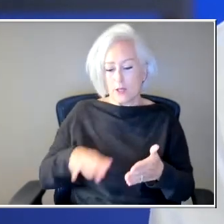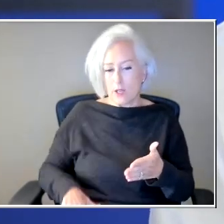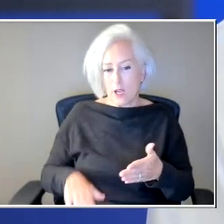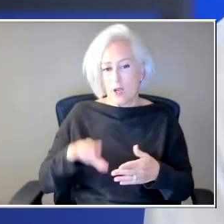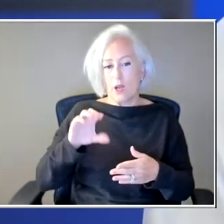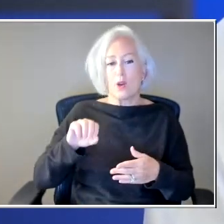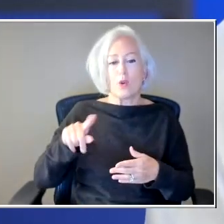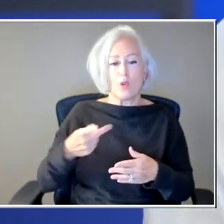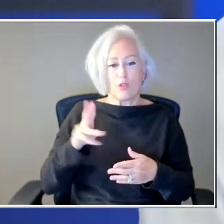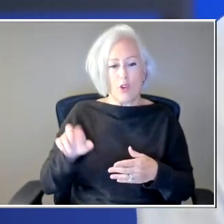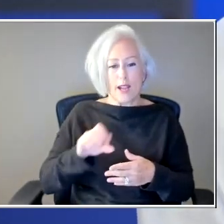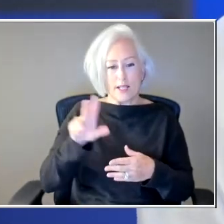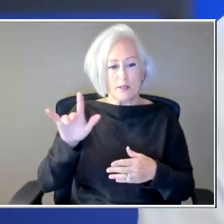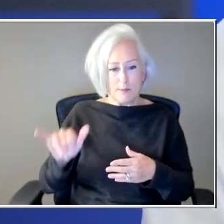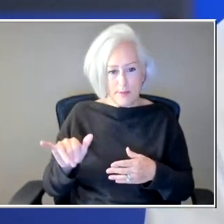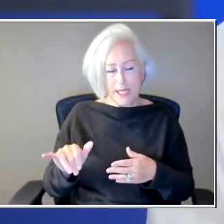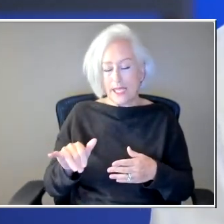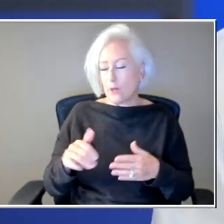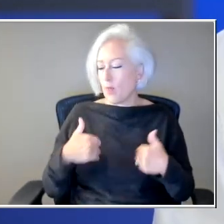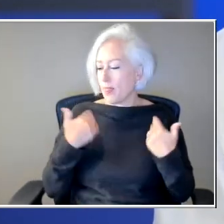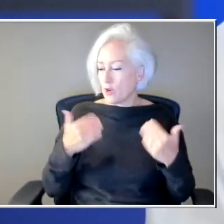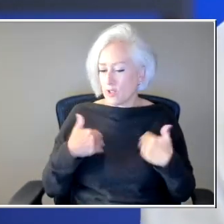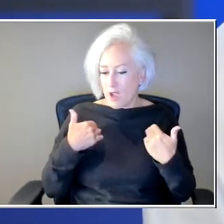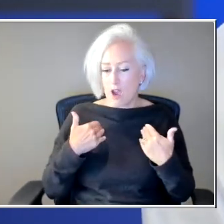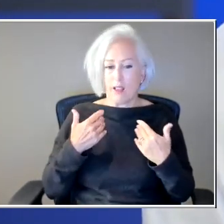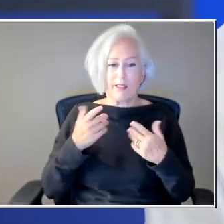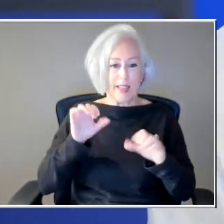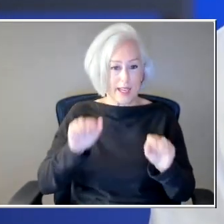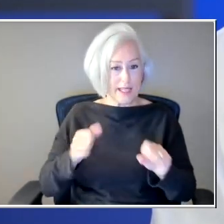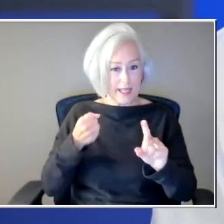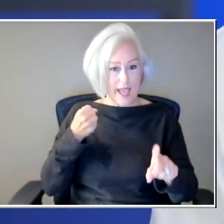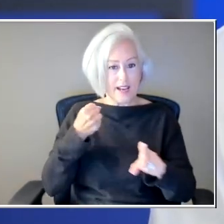which can have consequences on heart health, bone health. We